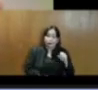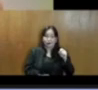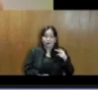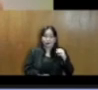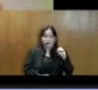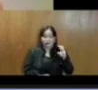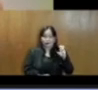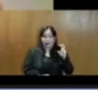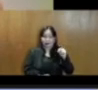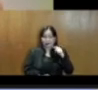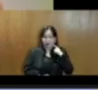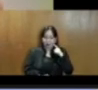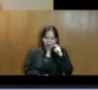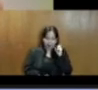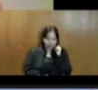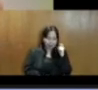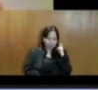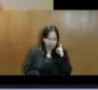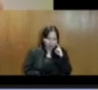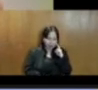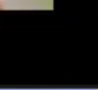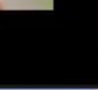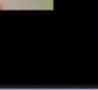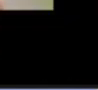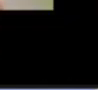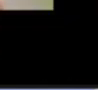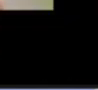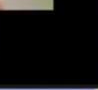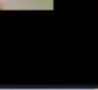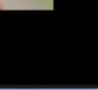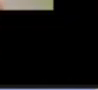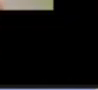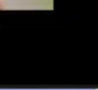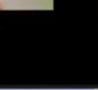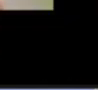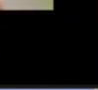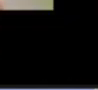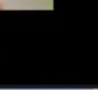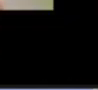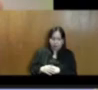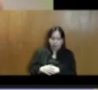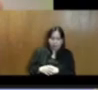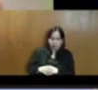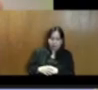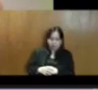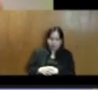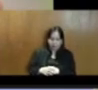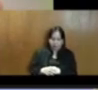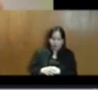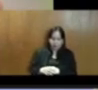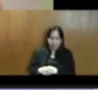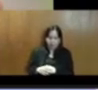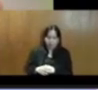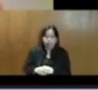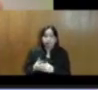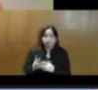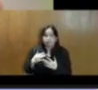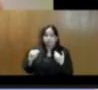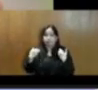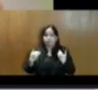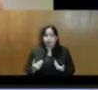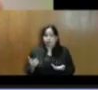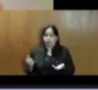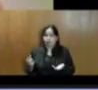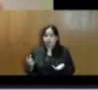think in alignment with Ma'am Christina and Charlene here, in the theme of human capital development